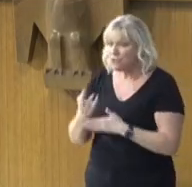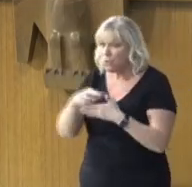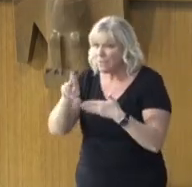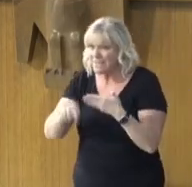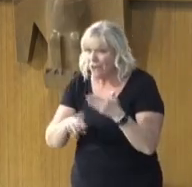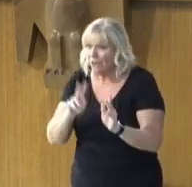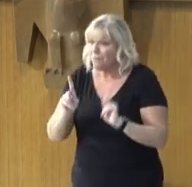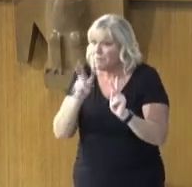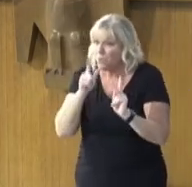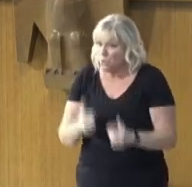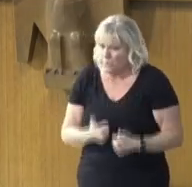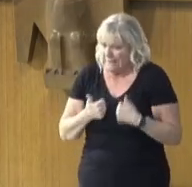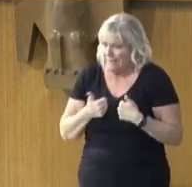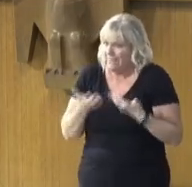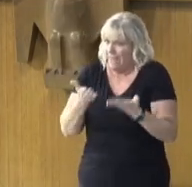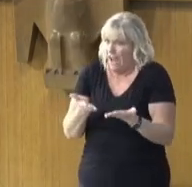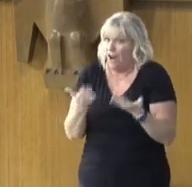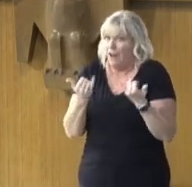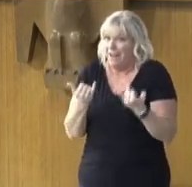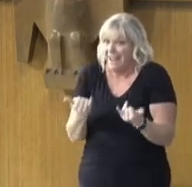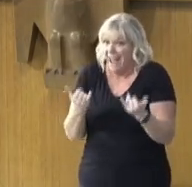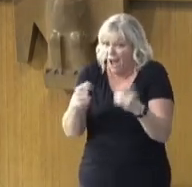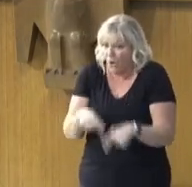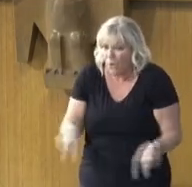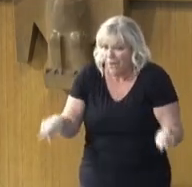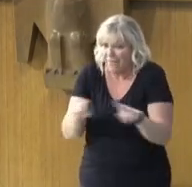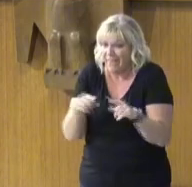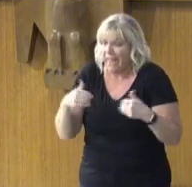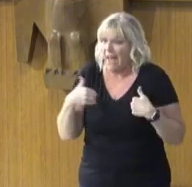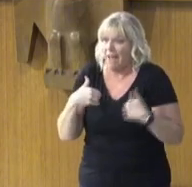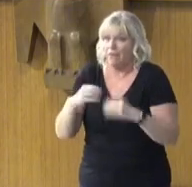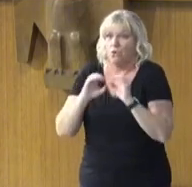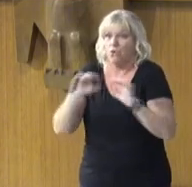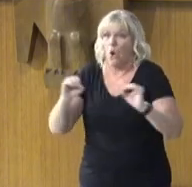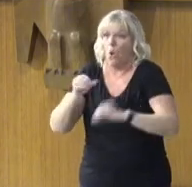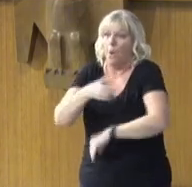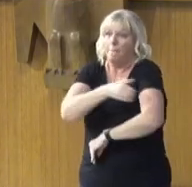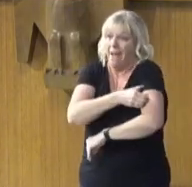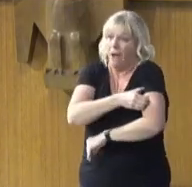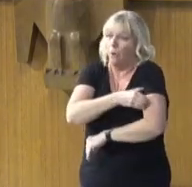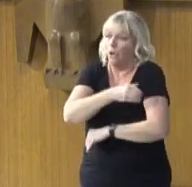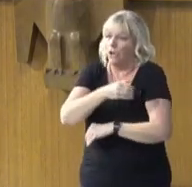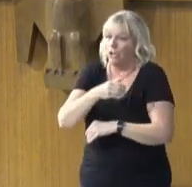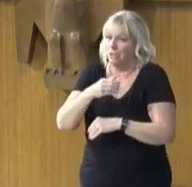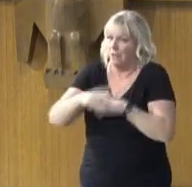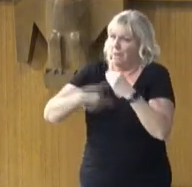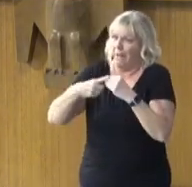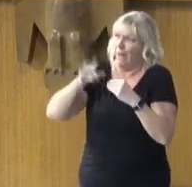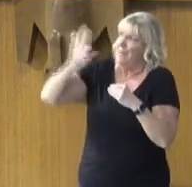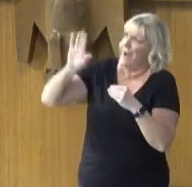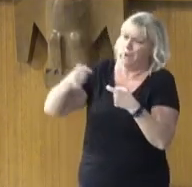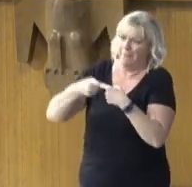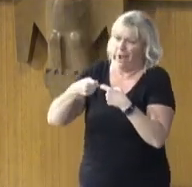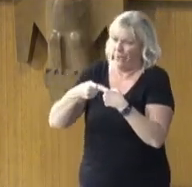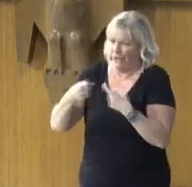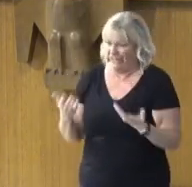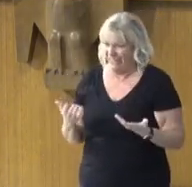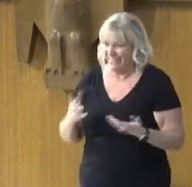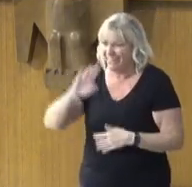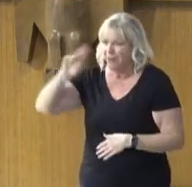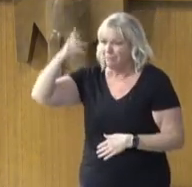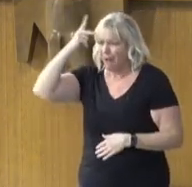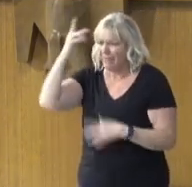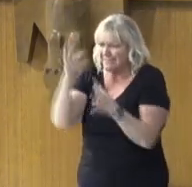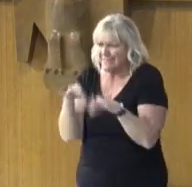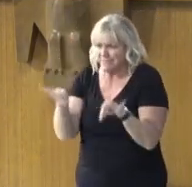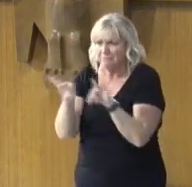South Africa currently have no power over their power. Politics matter. And I am